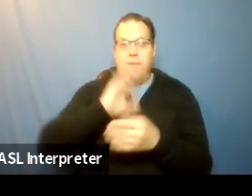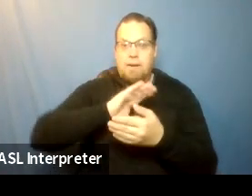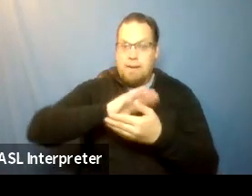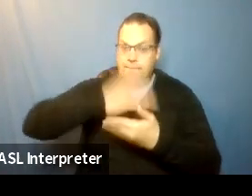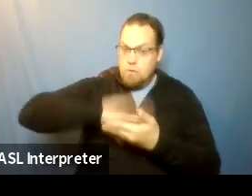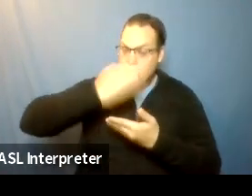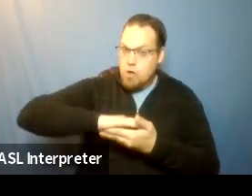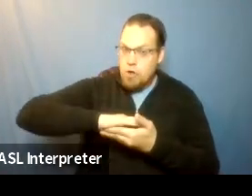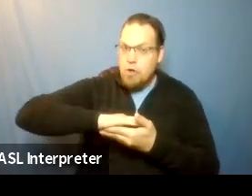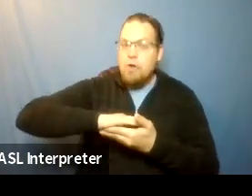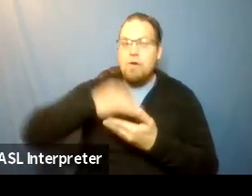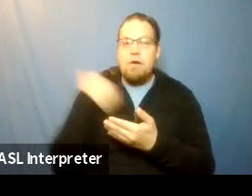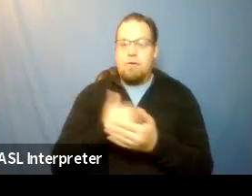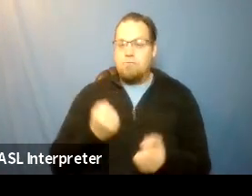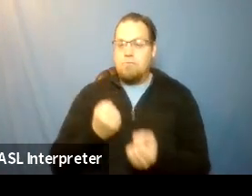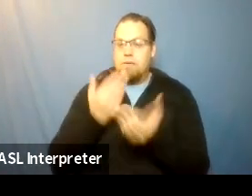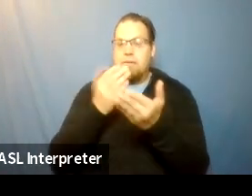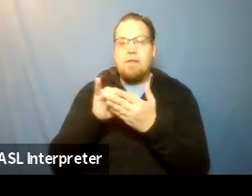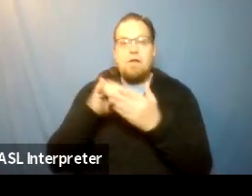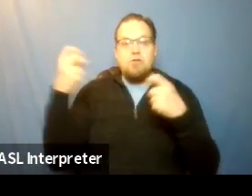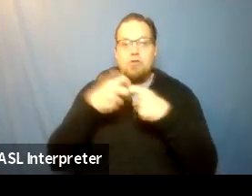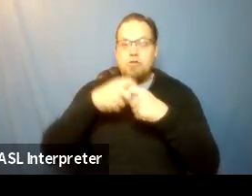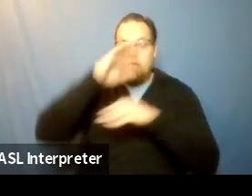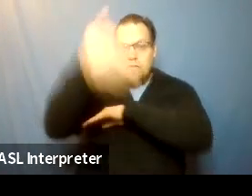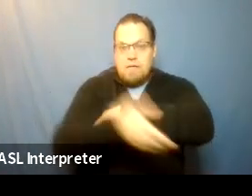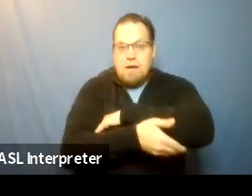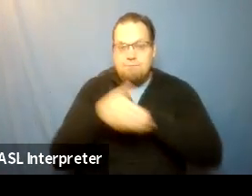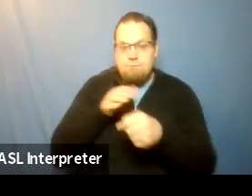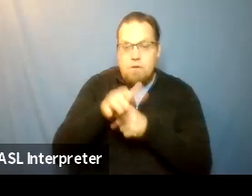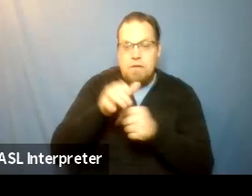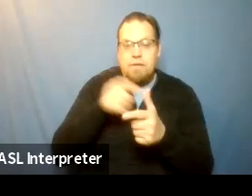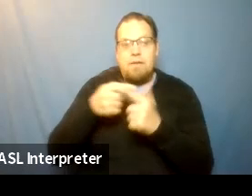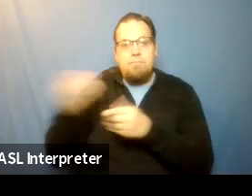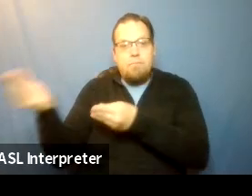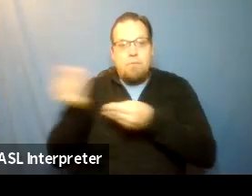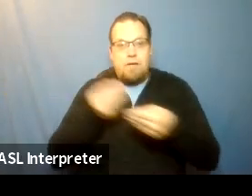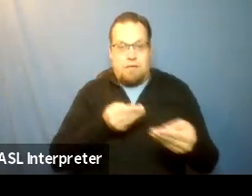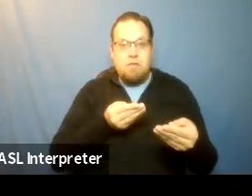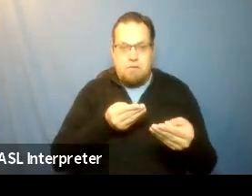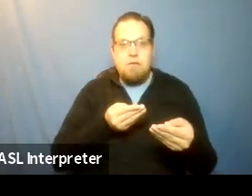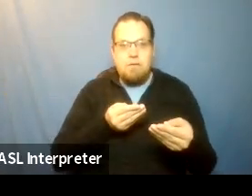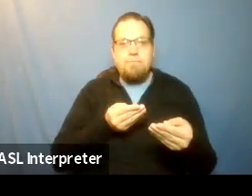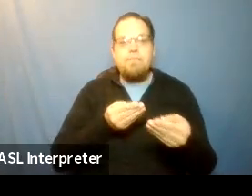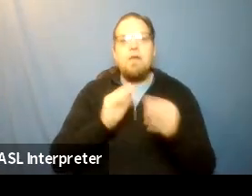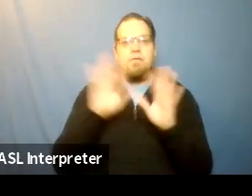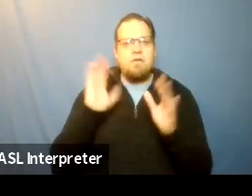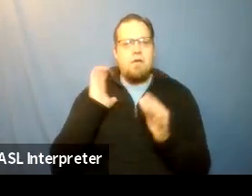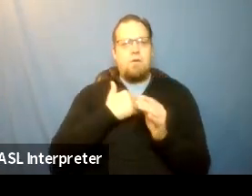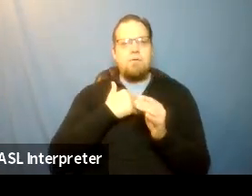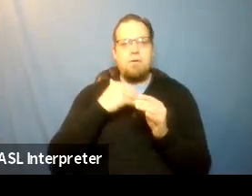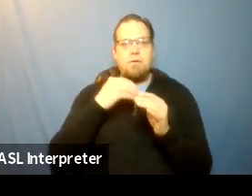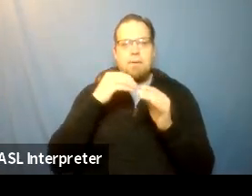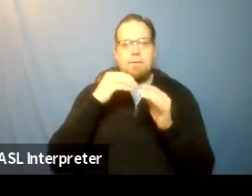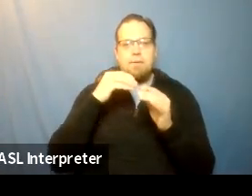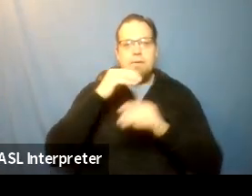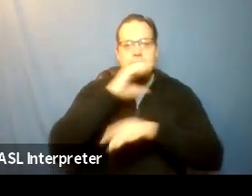really recommend we get it charged overnight fully, and then that we bring our computer, obviously our computer and our computer